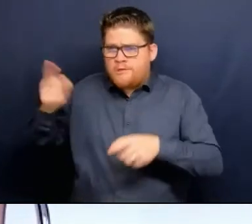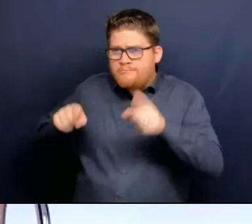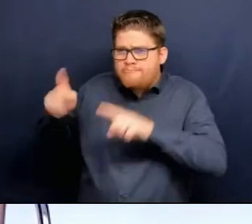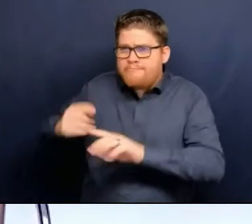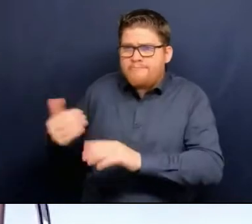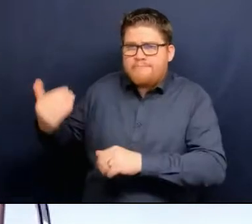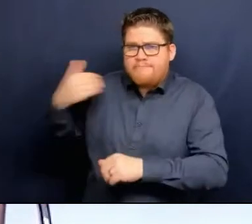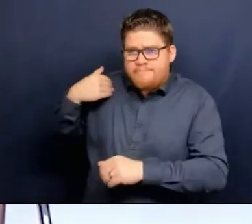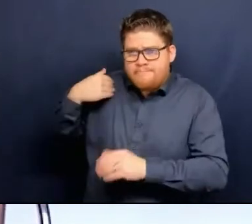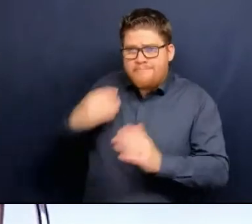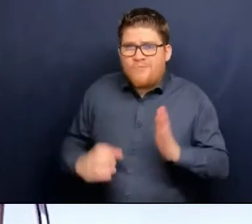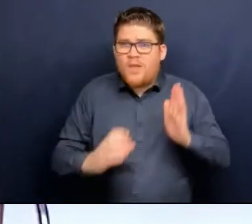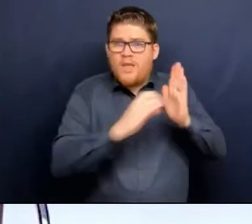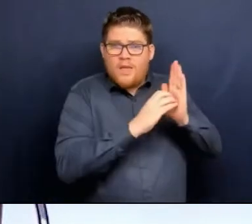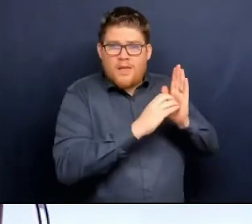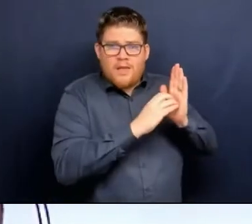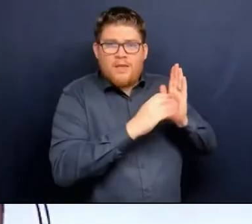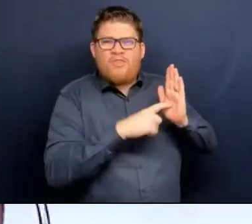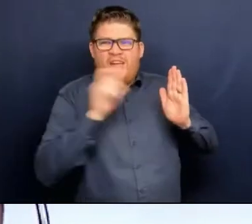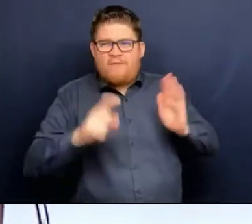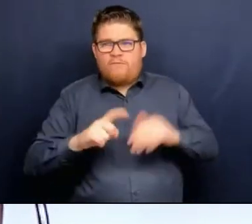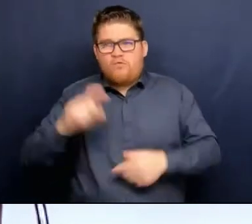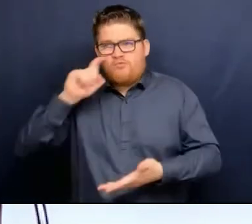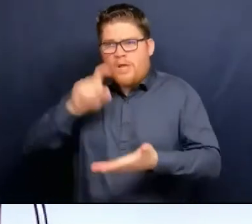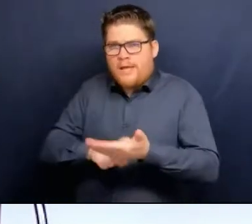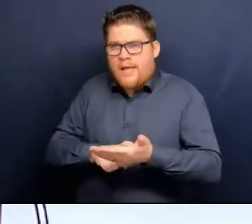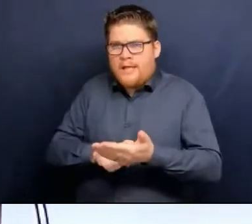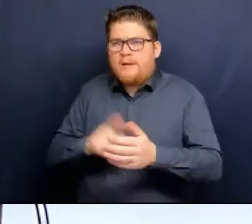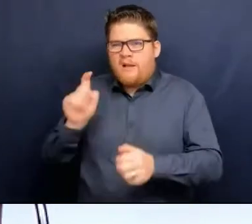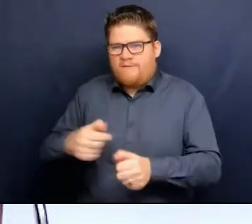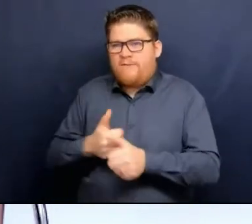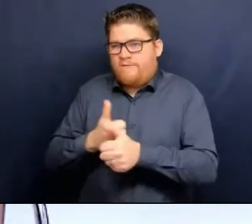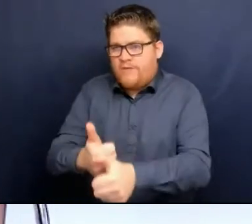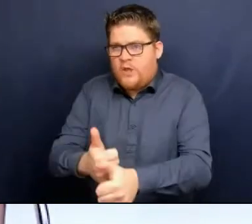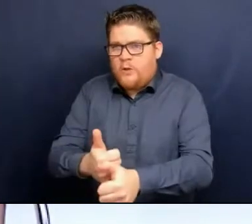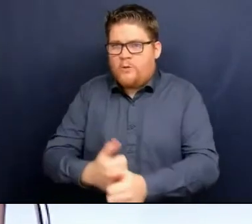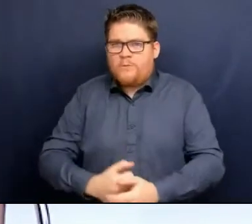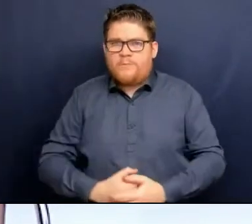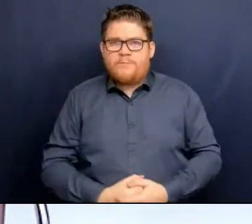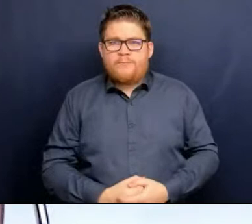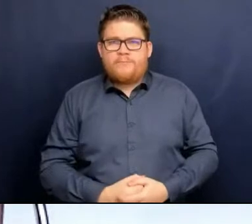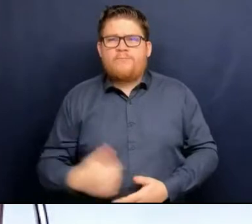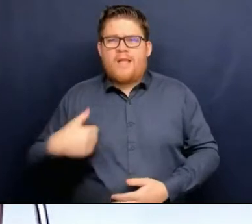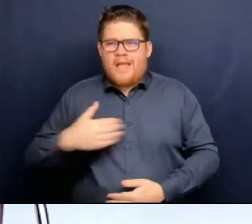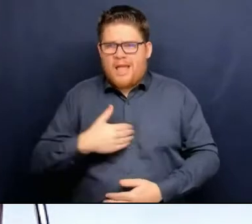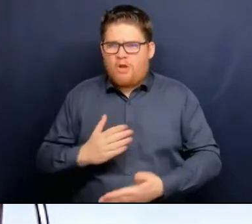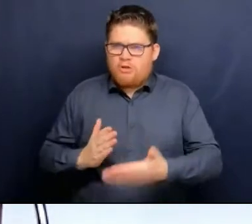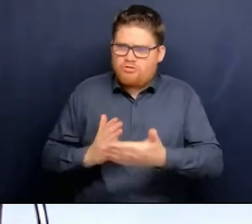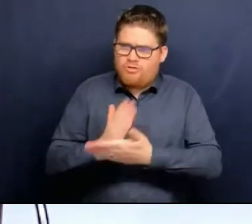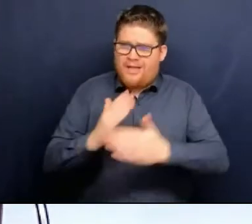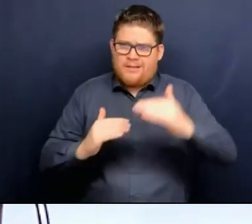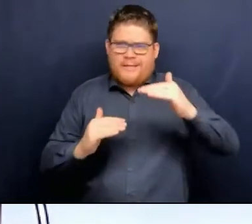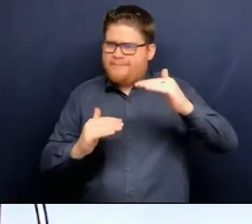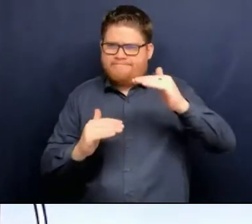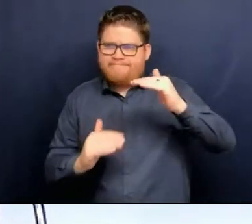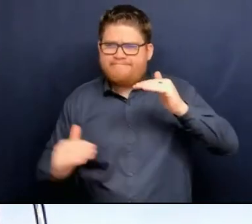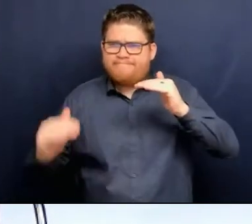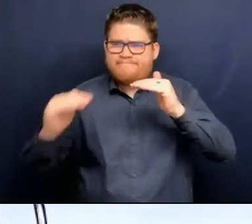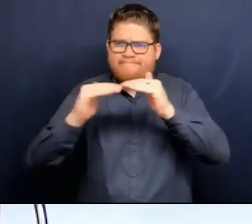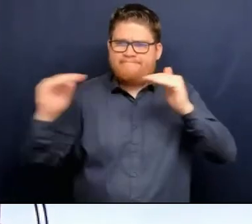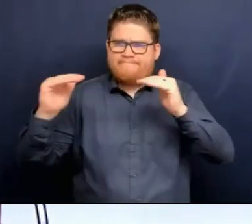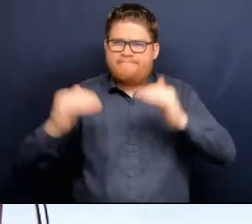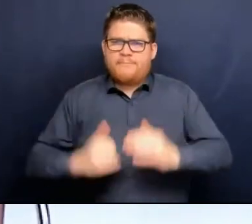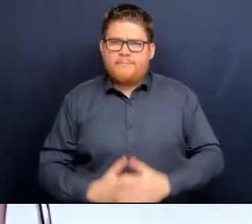have established with the province will be upheld, and will help ensure that the nations, our communities, and our citizens